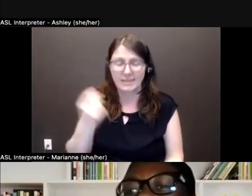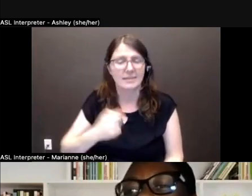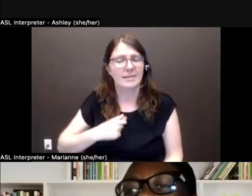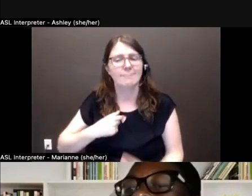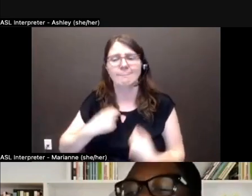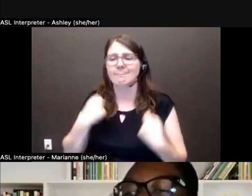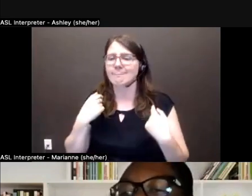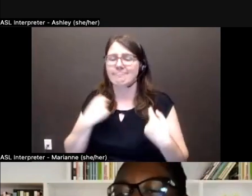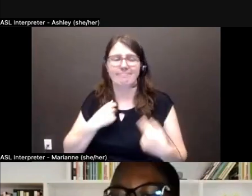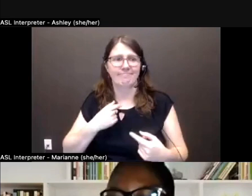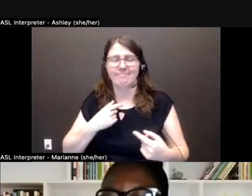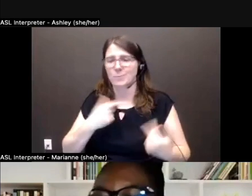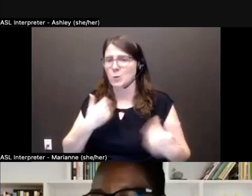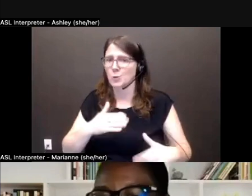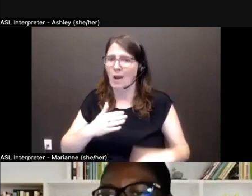we do not have a contract with them,